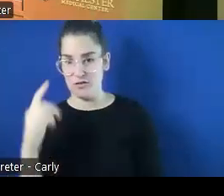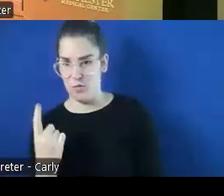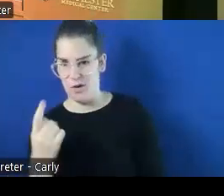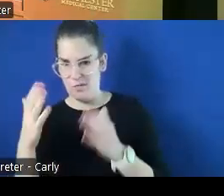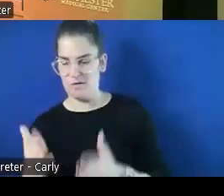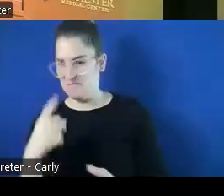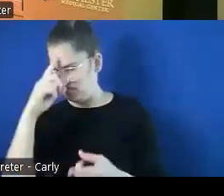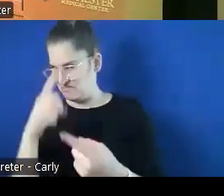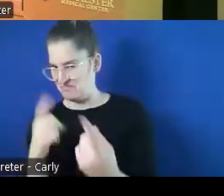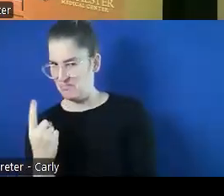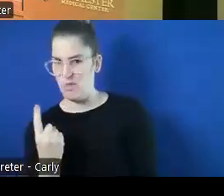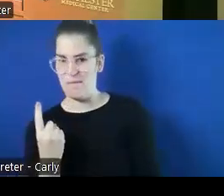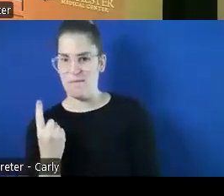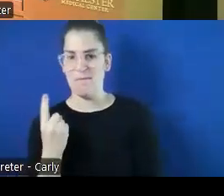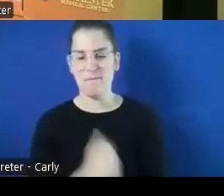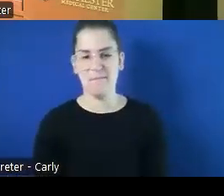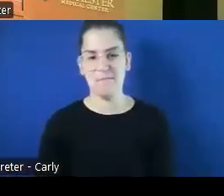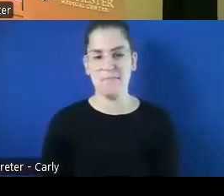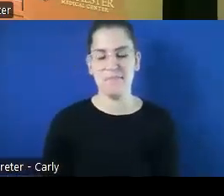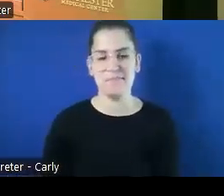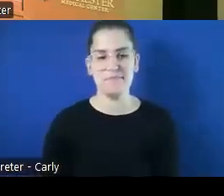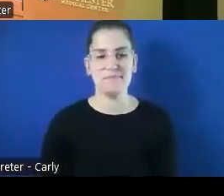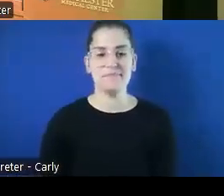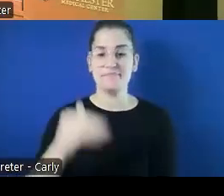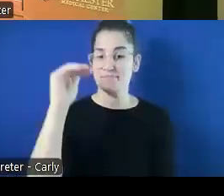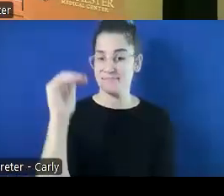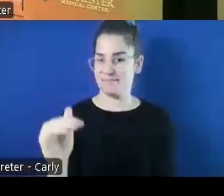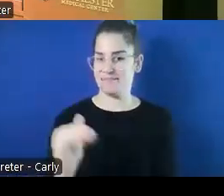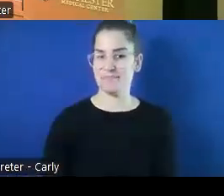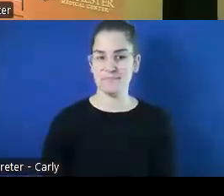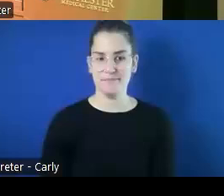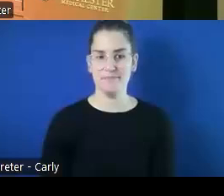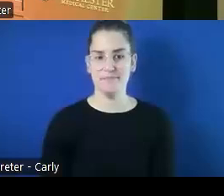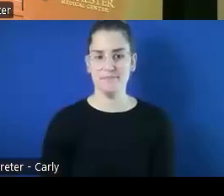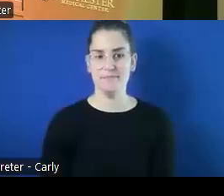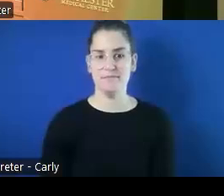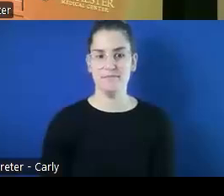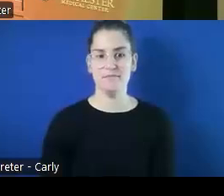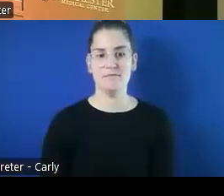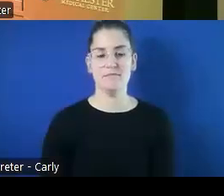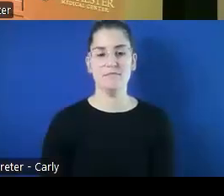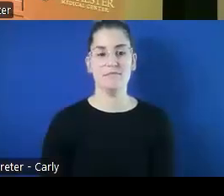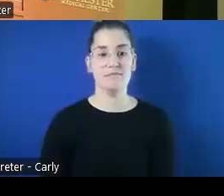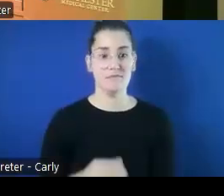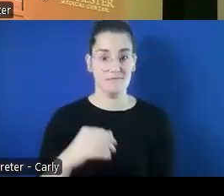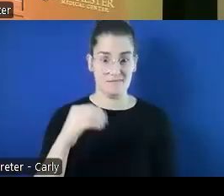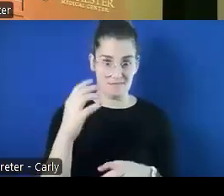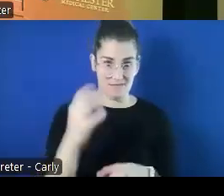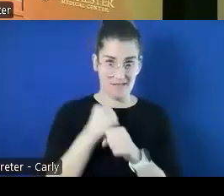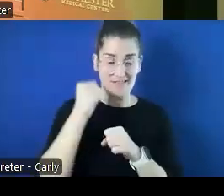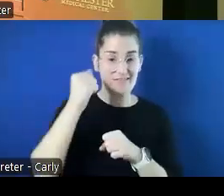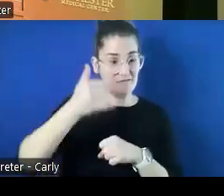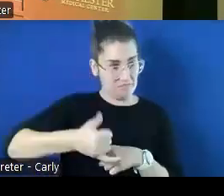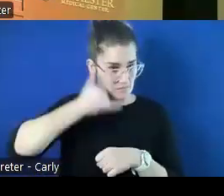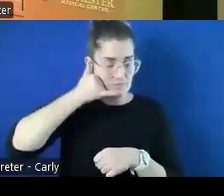that disagreed. The third question was whether being a recipient of a police call can be a difficult,